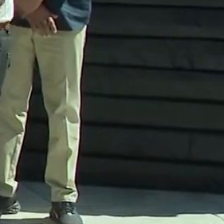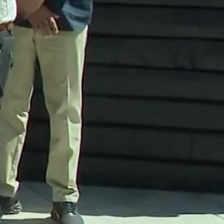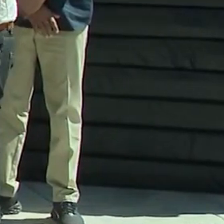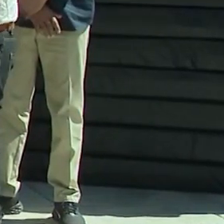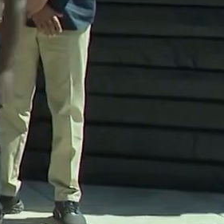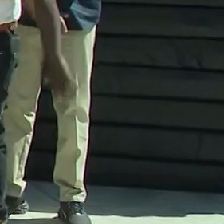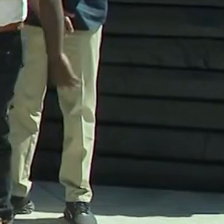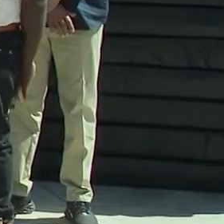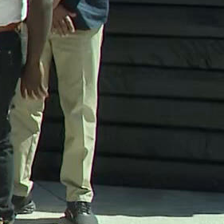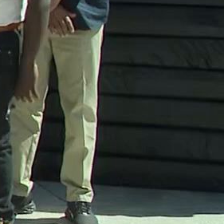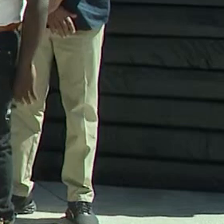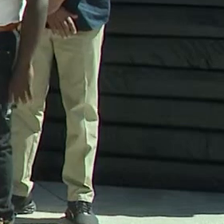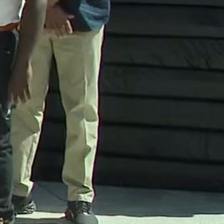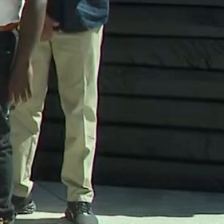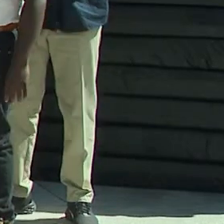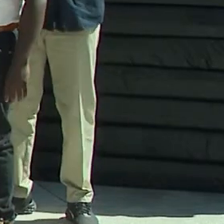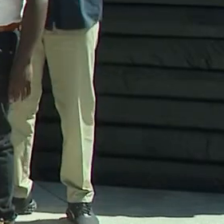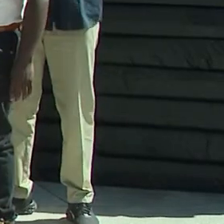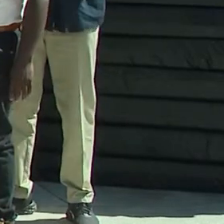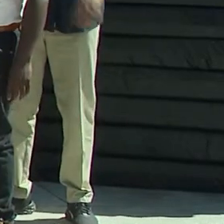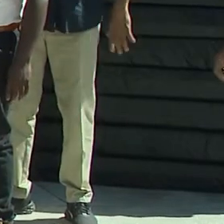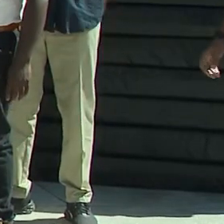Yes, they also come and kill us.